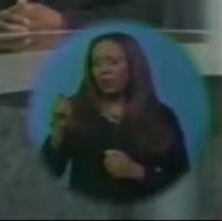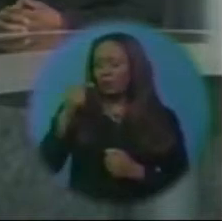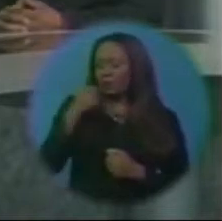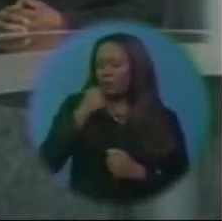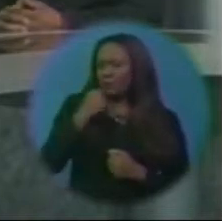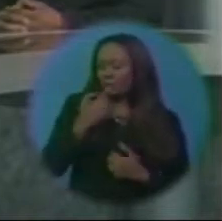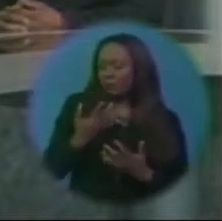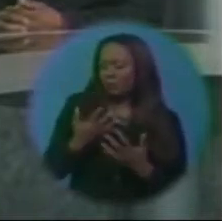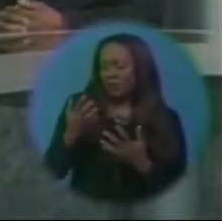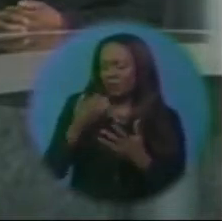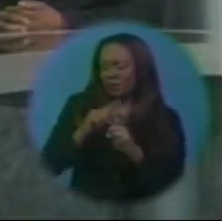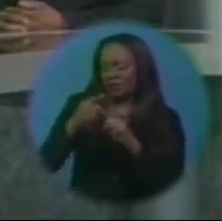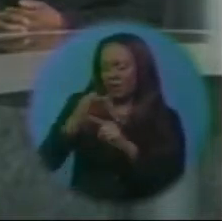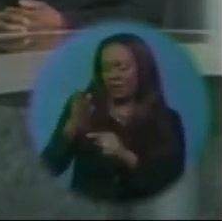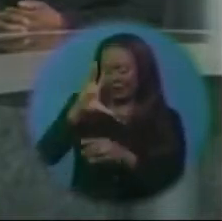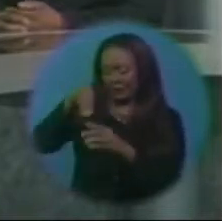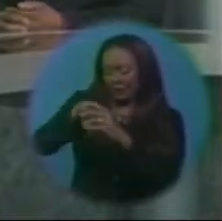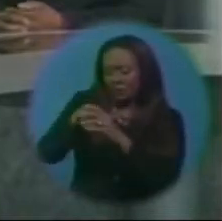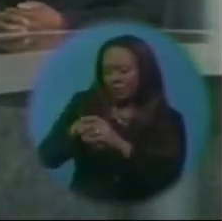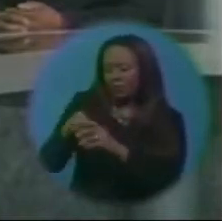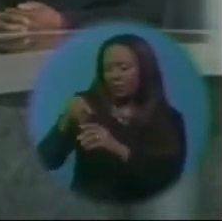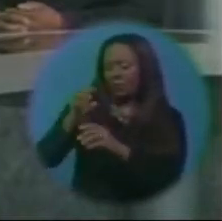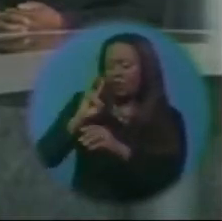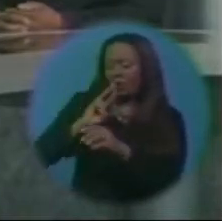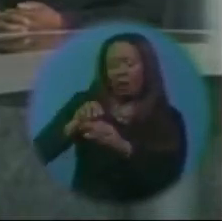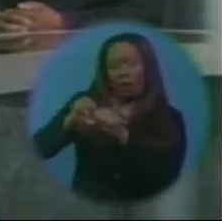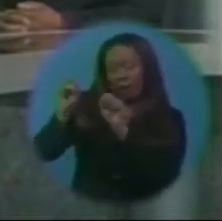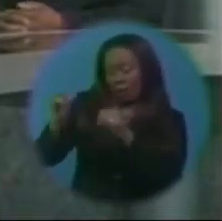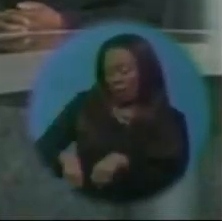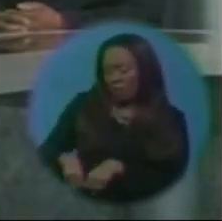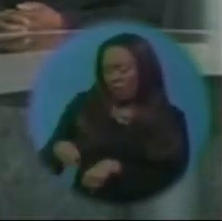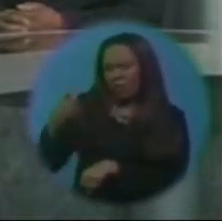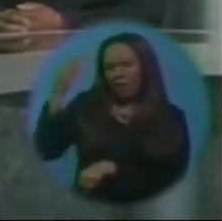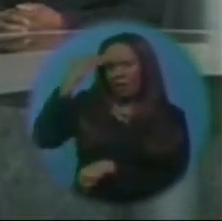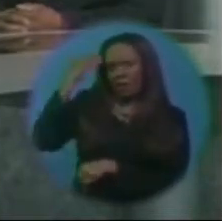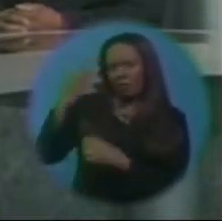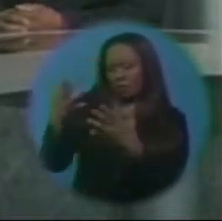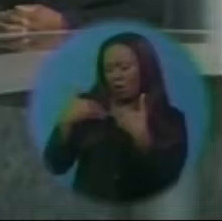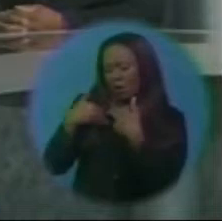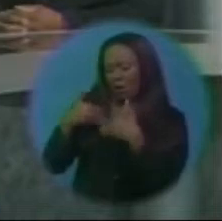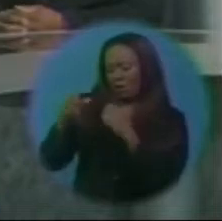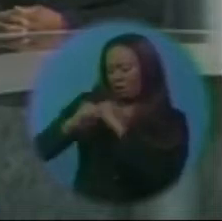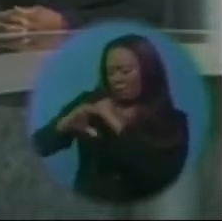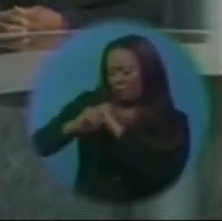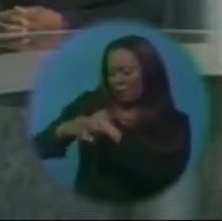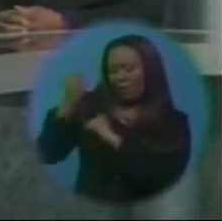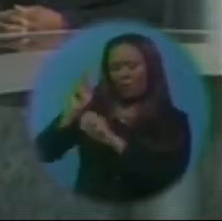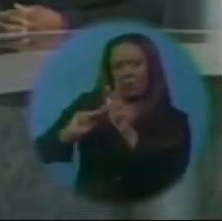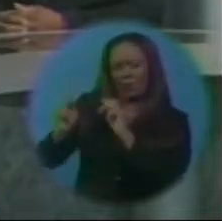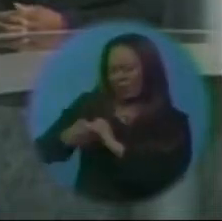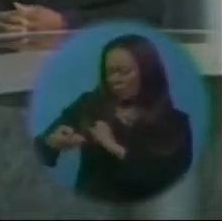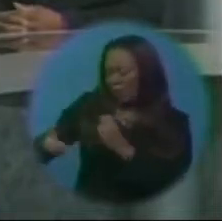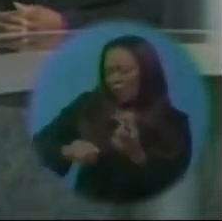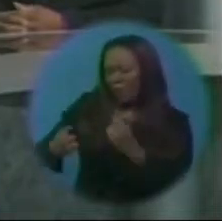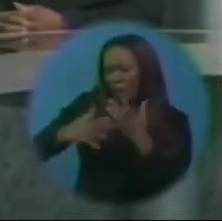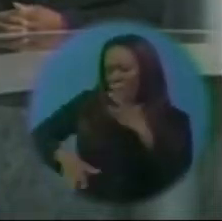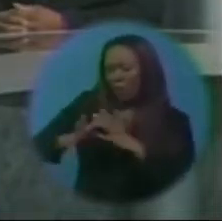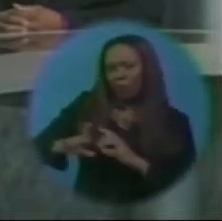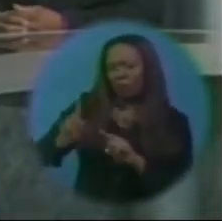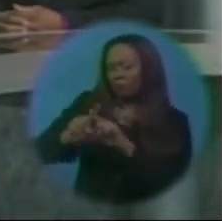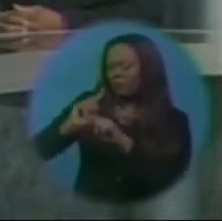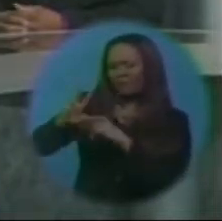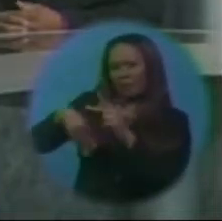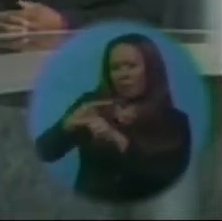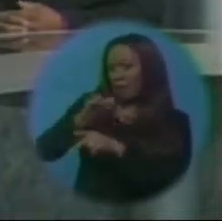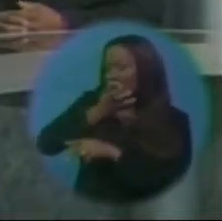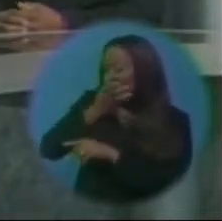the first place. I know that you've had a campaign to get people to stop putting some of these offending materials. Have Barbadians been listening? Have you seen